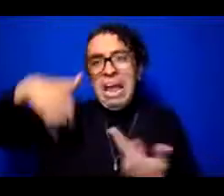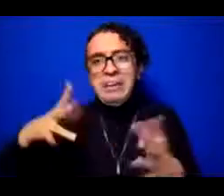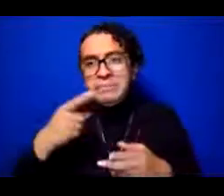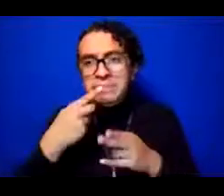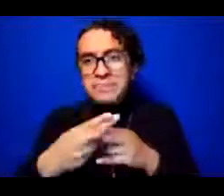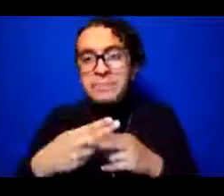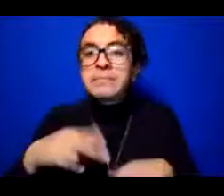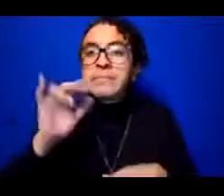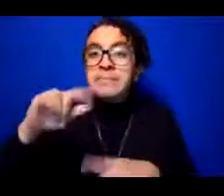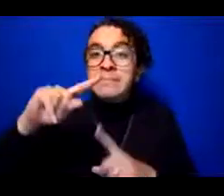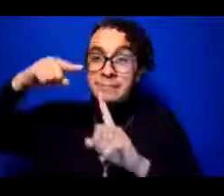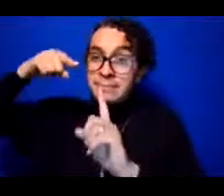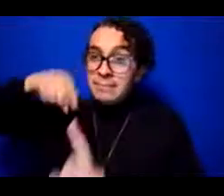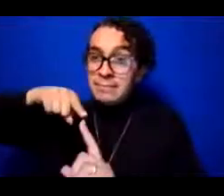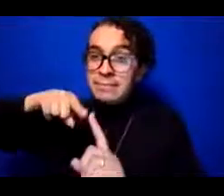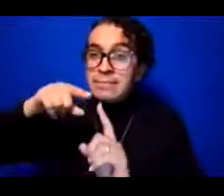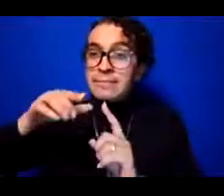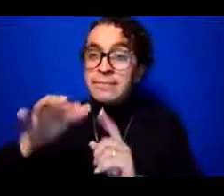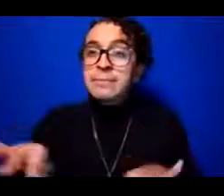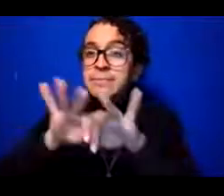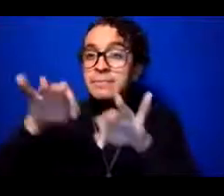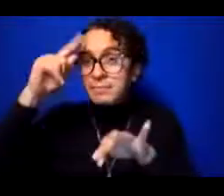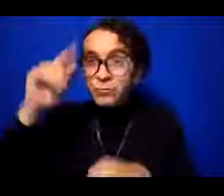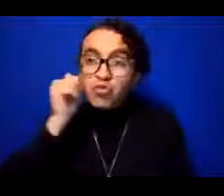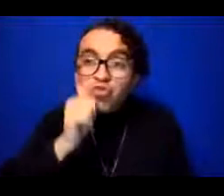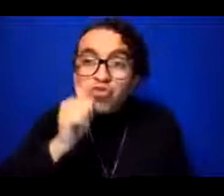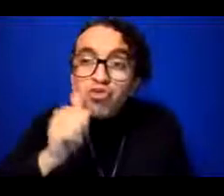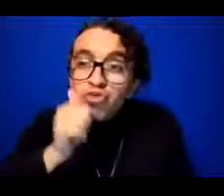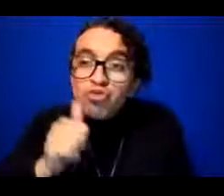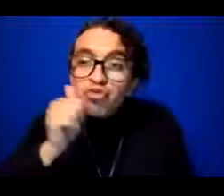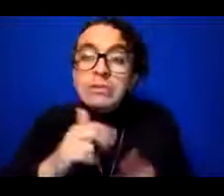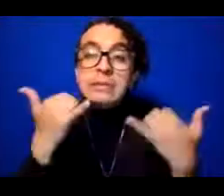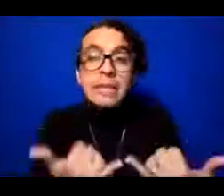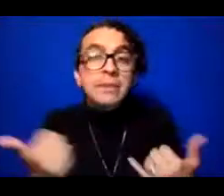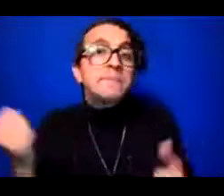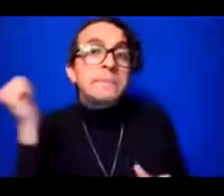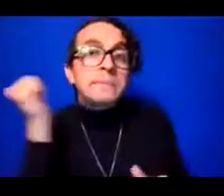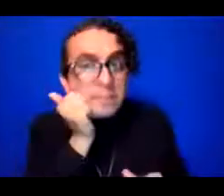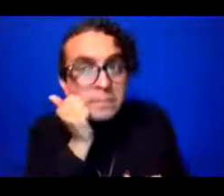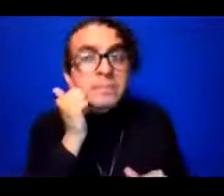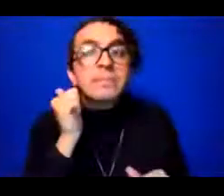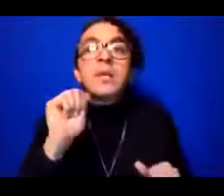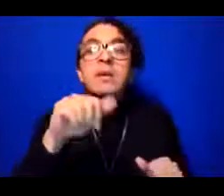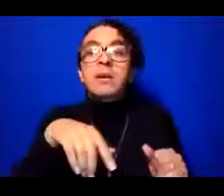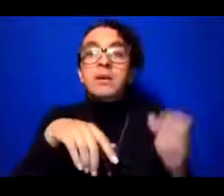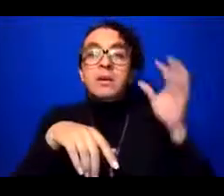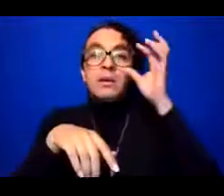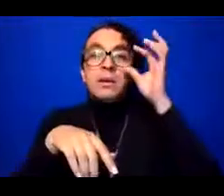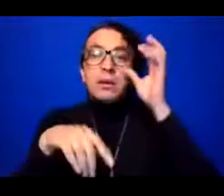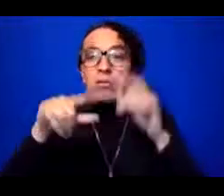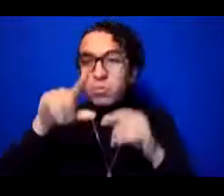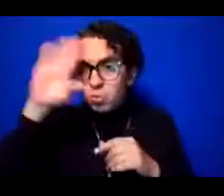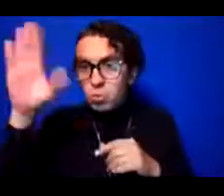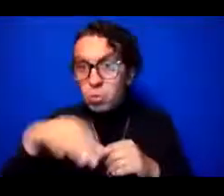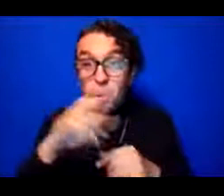is particularly important for our girls who are now post-pubescent. And as if you know this or